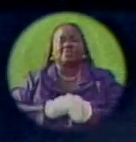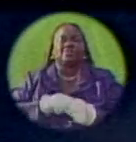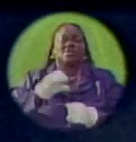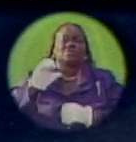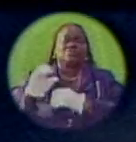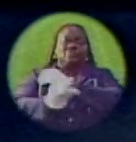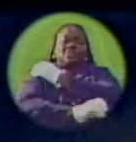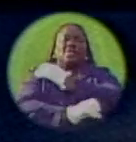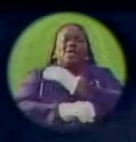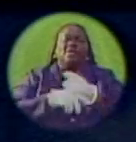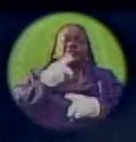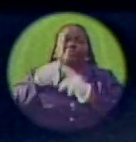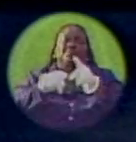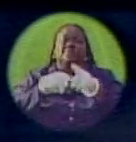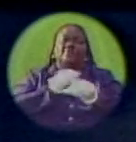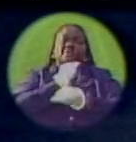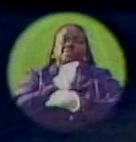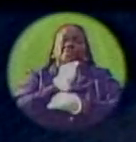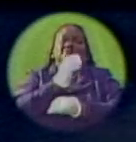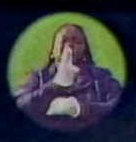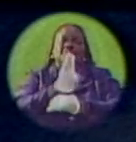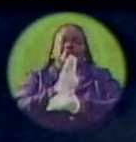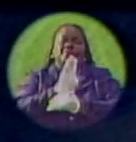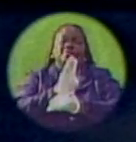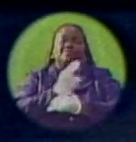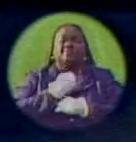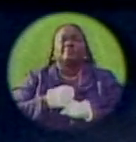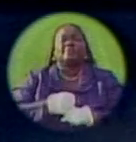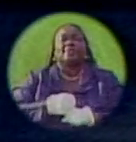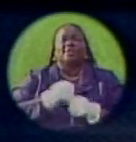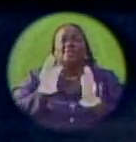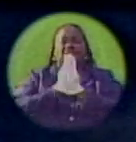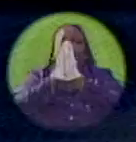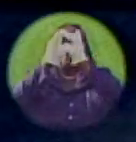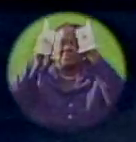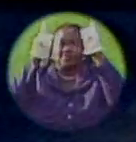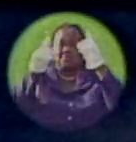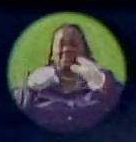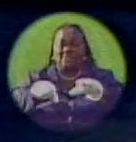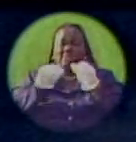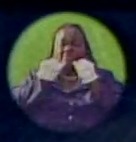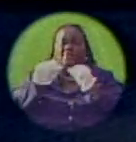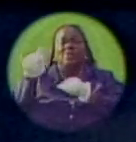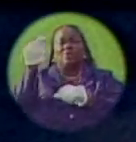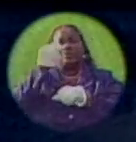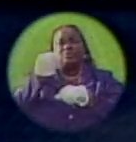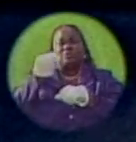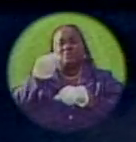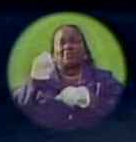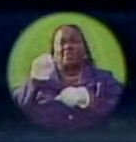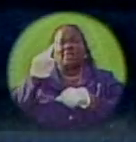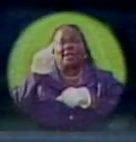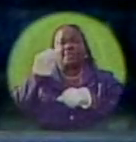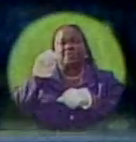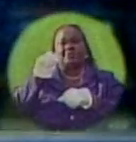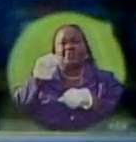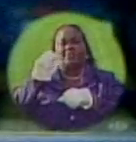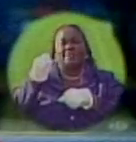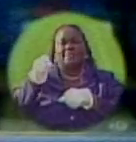the people of Antigua and Barbuda. His Excellency will depart the country on Tuesday for St. Kitts and Nevis.